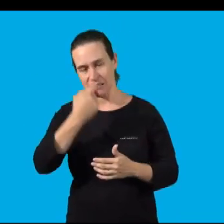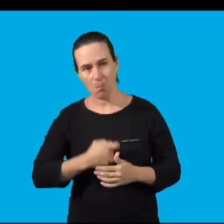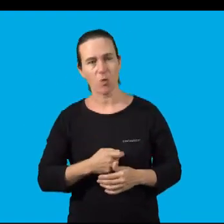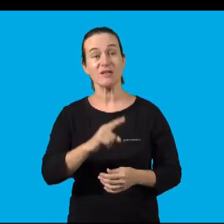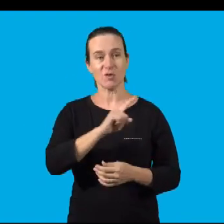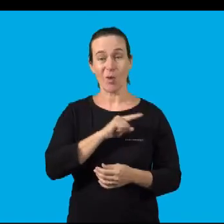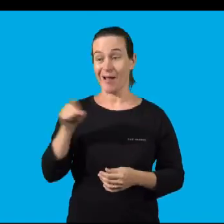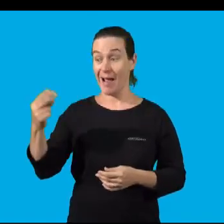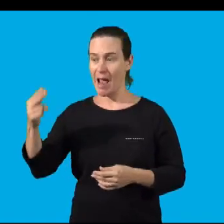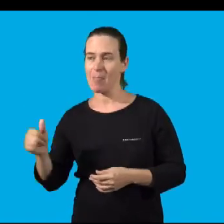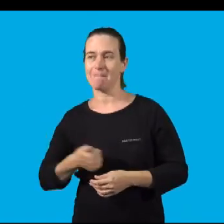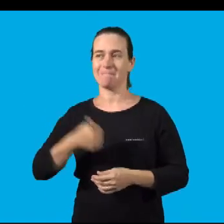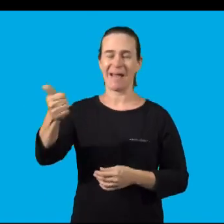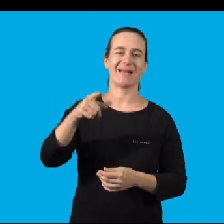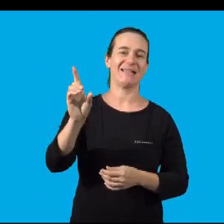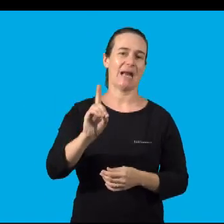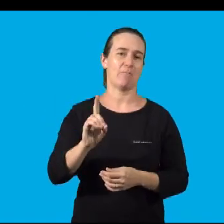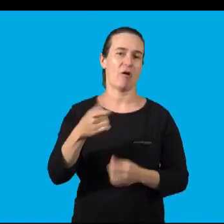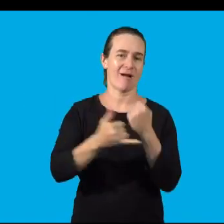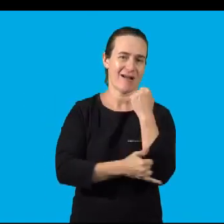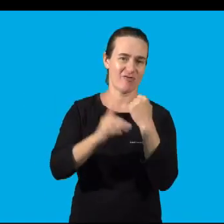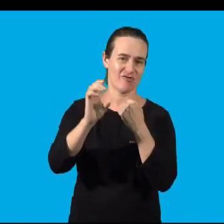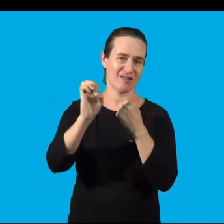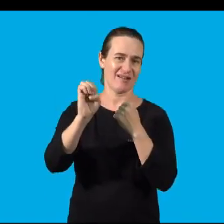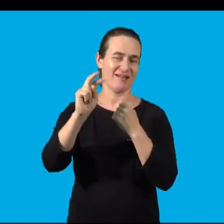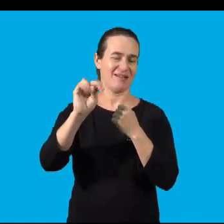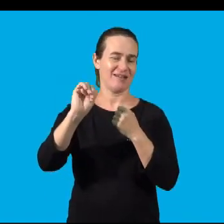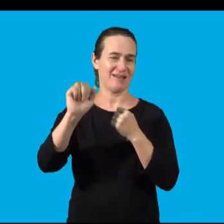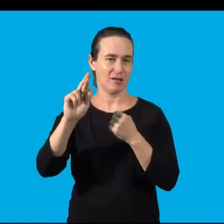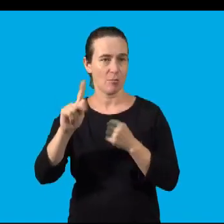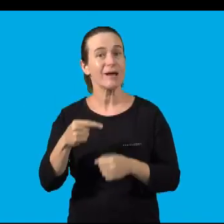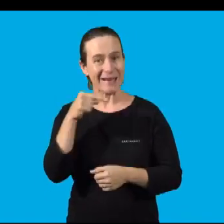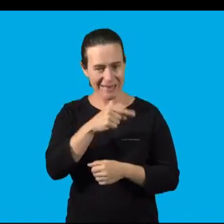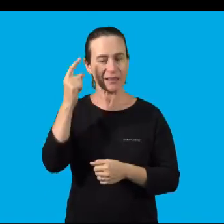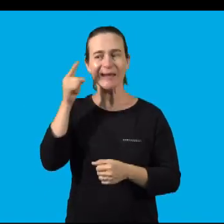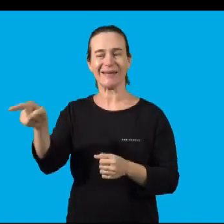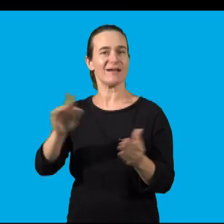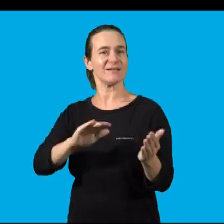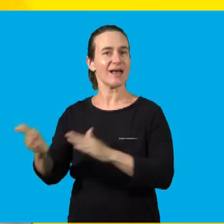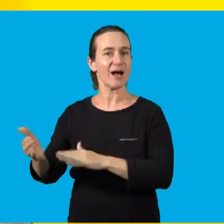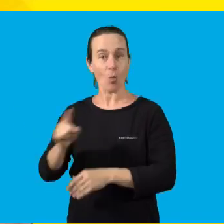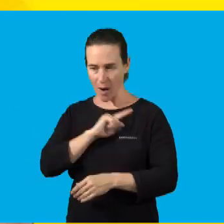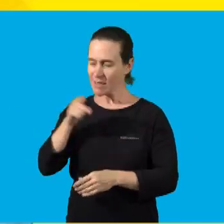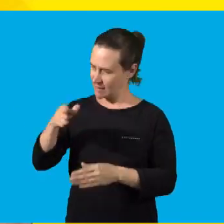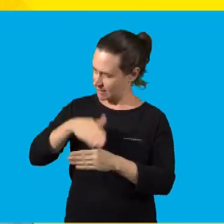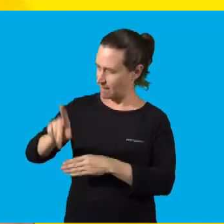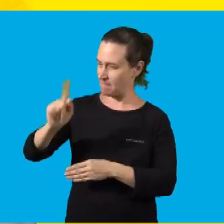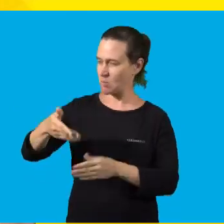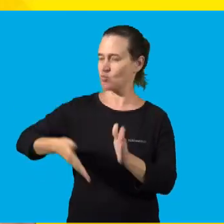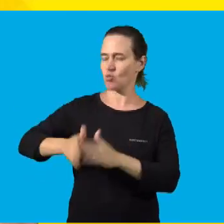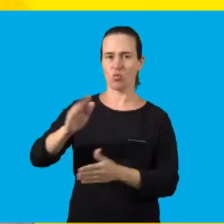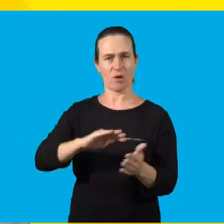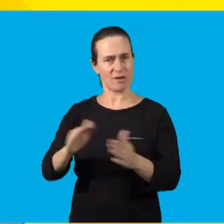that Hamlet is back in Denmark. So, Claudius initially thought that Hamlet had died, right? Because he sent him to his death